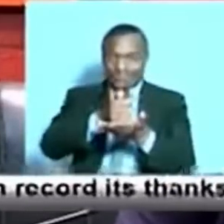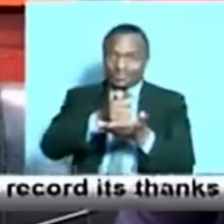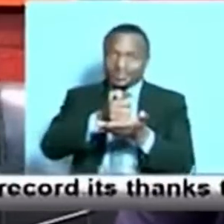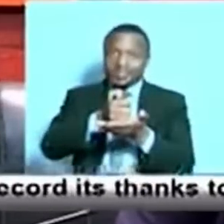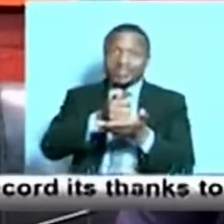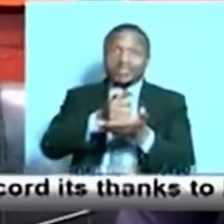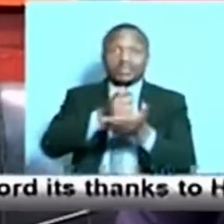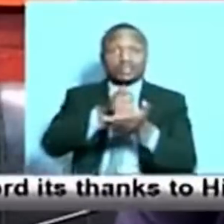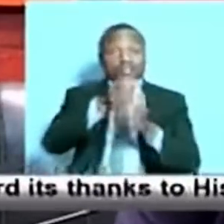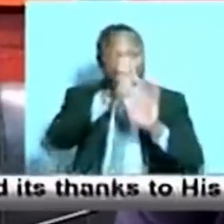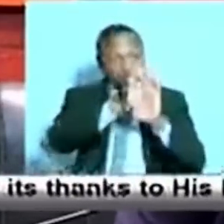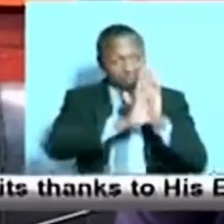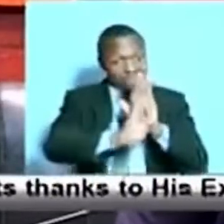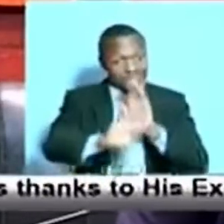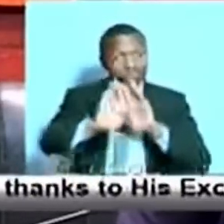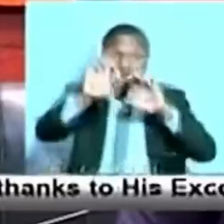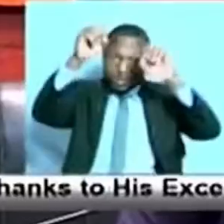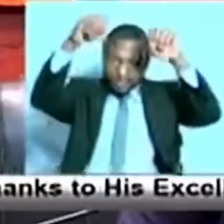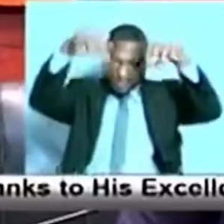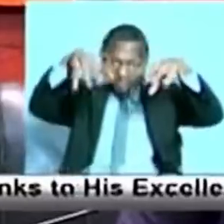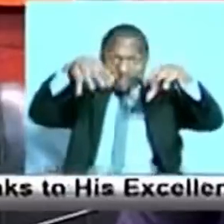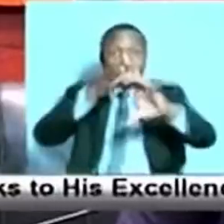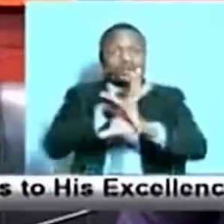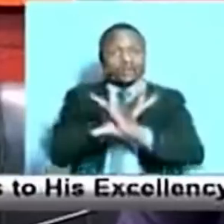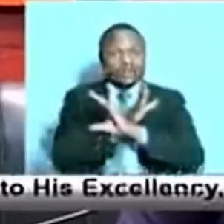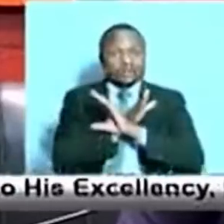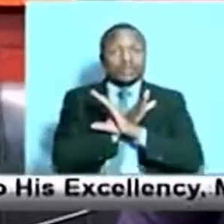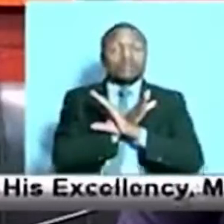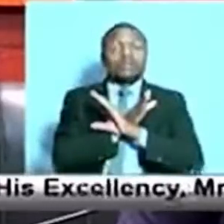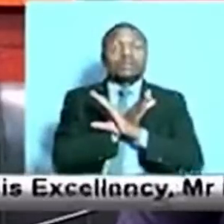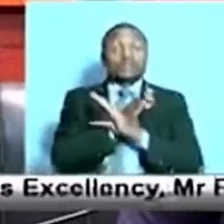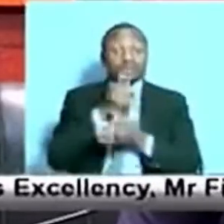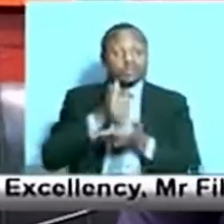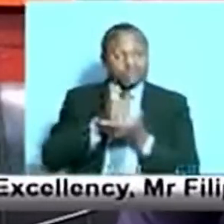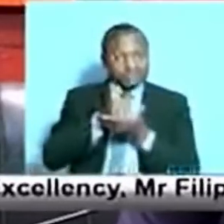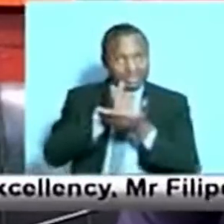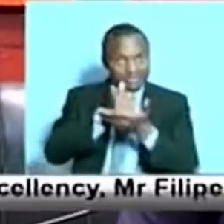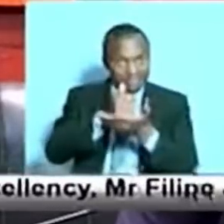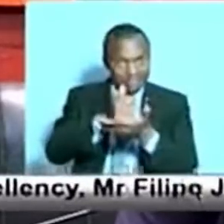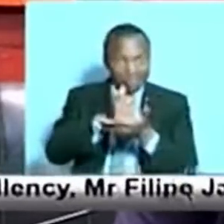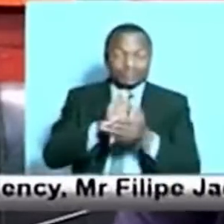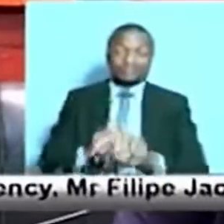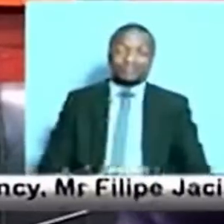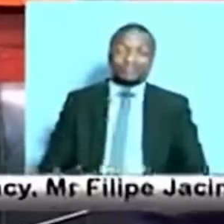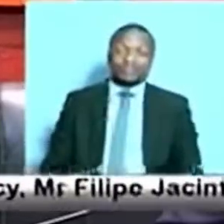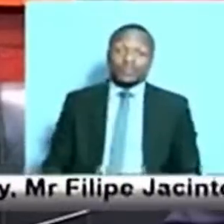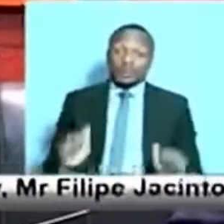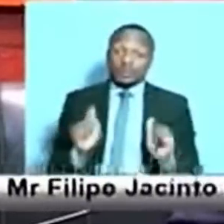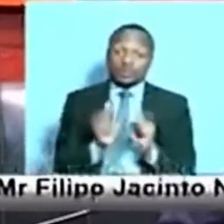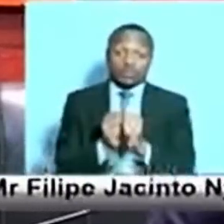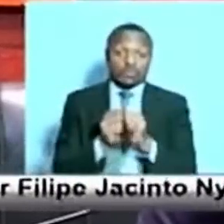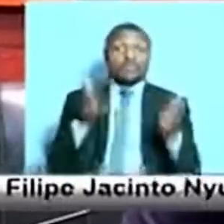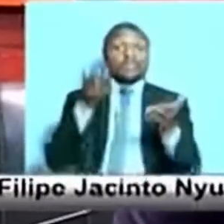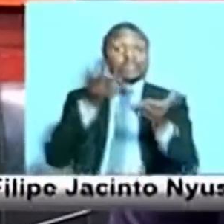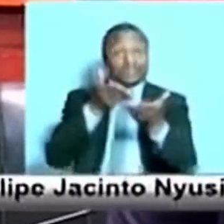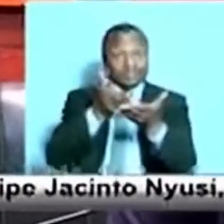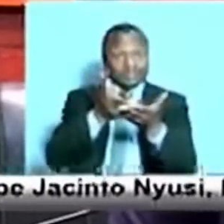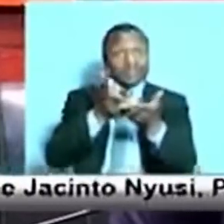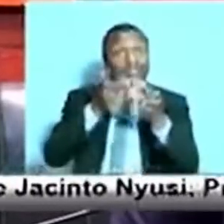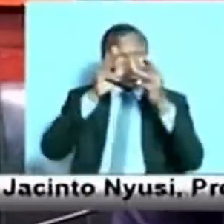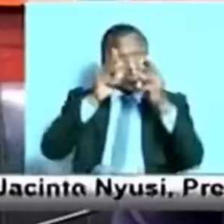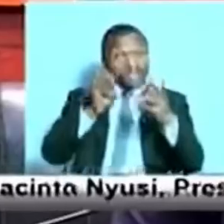export electricity to Zambia in order to alleviate the crisis. Without this intervention,